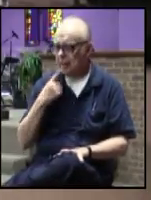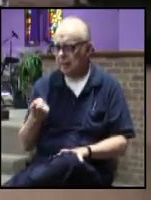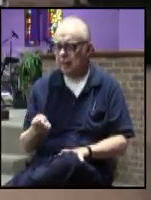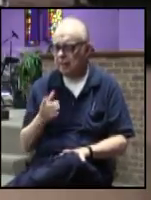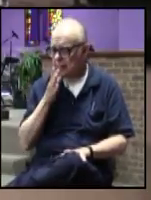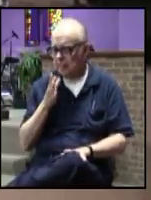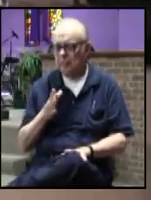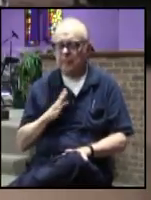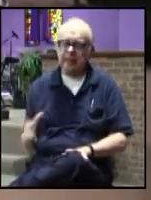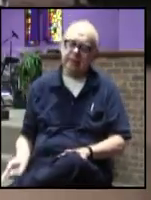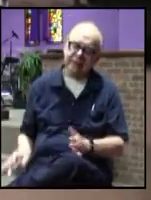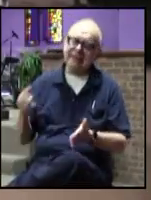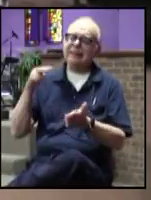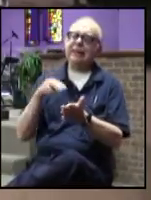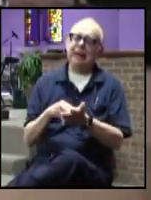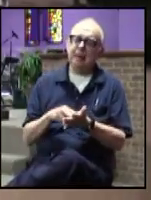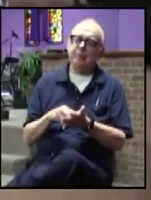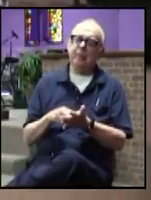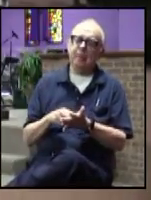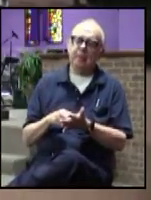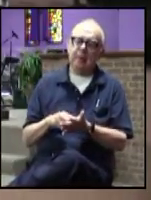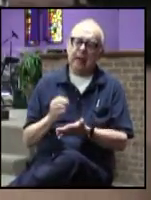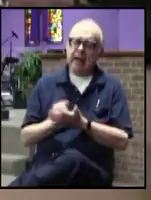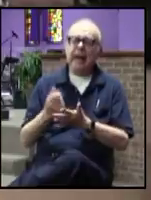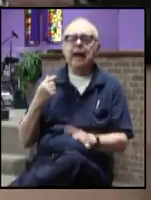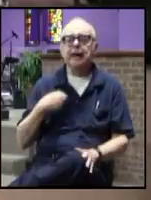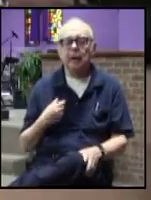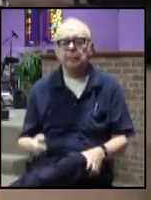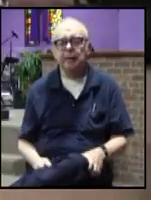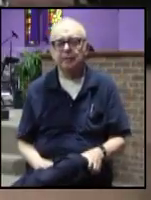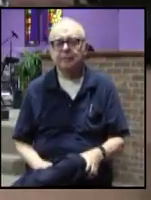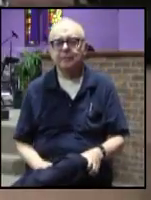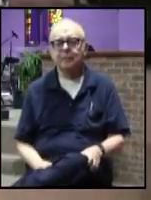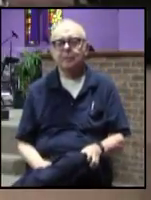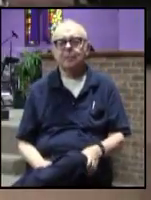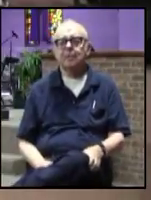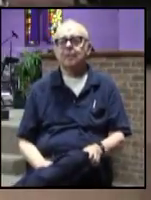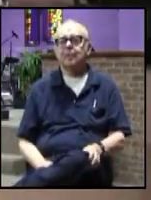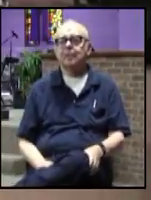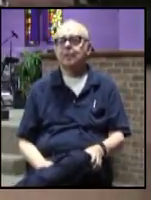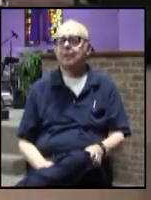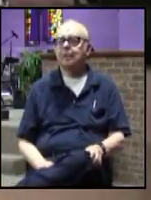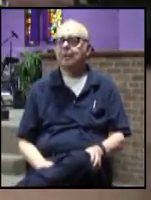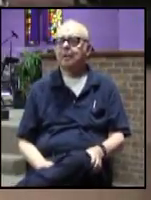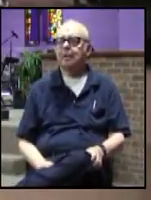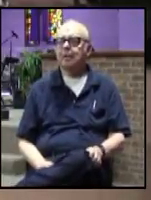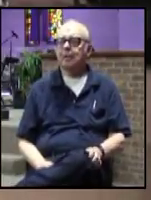please tell her to get up and help me?